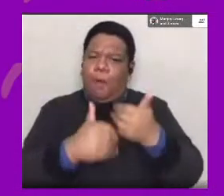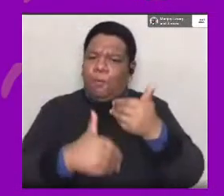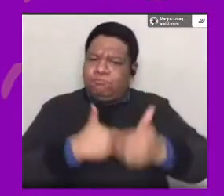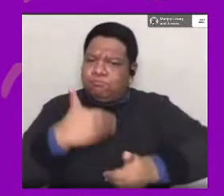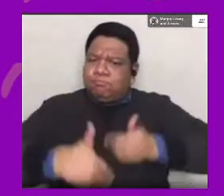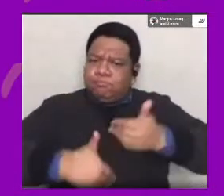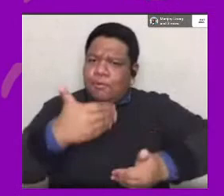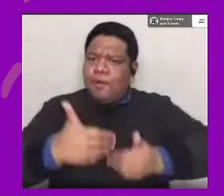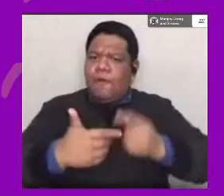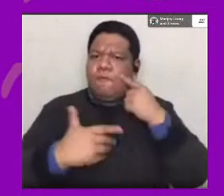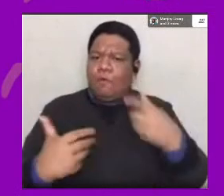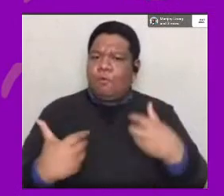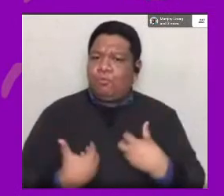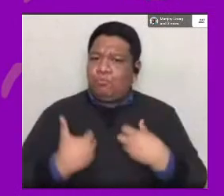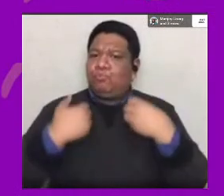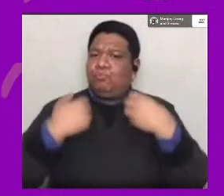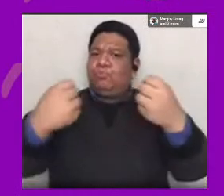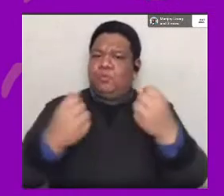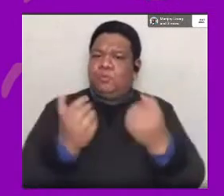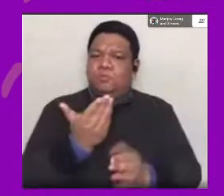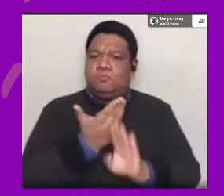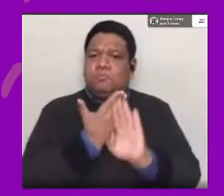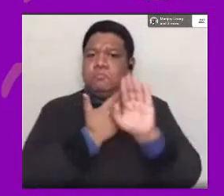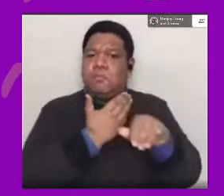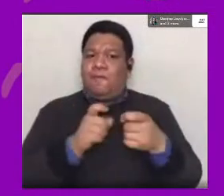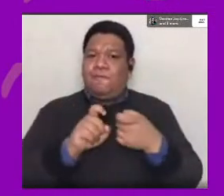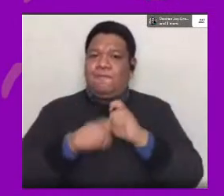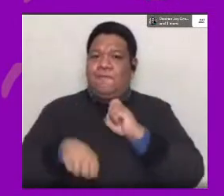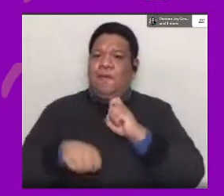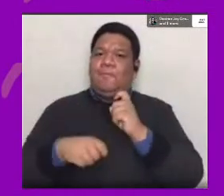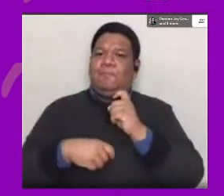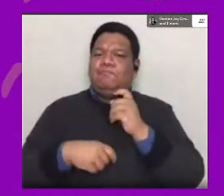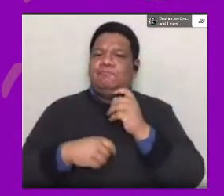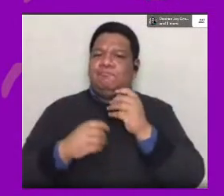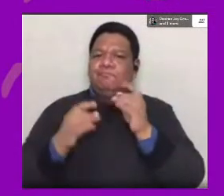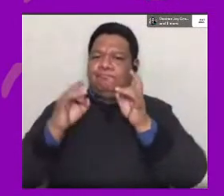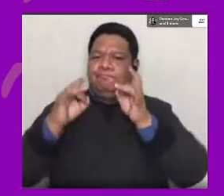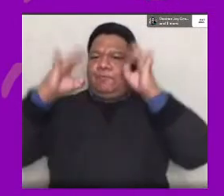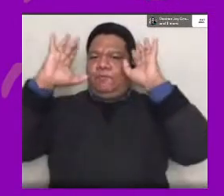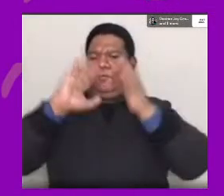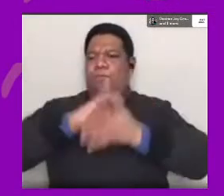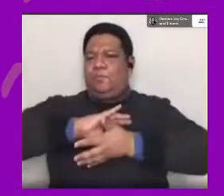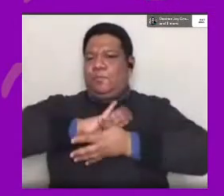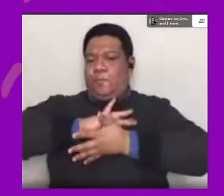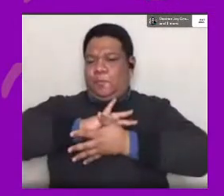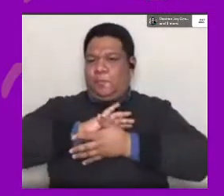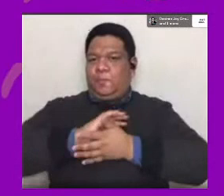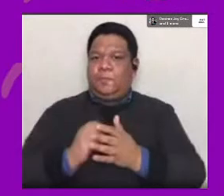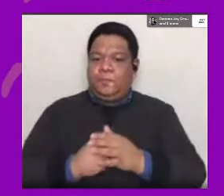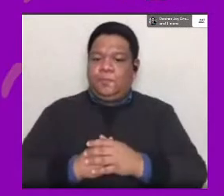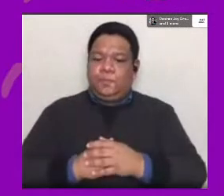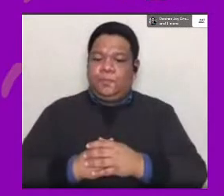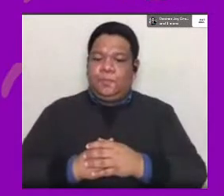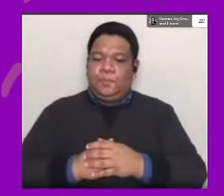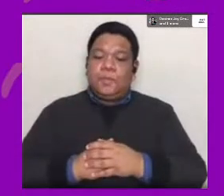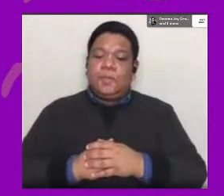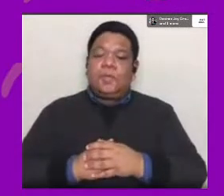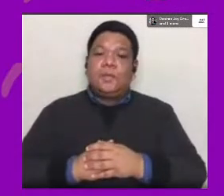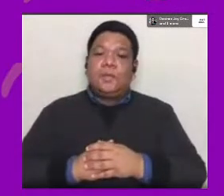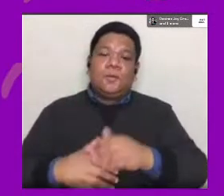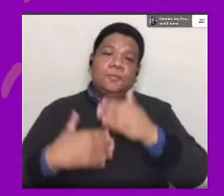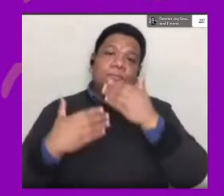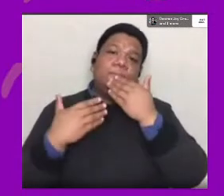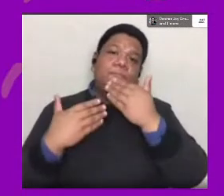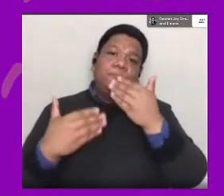toward recovery and restoration from this dreadful pandemic. My last slide. Thank